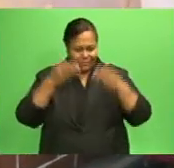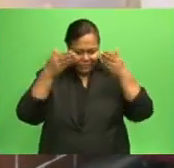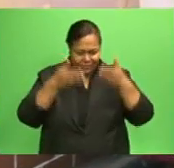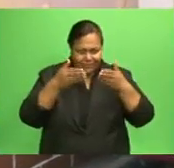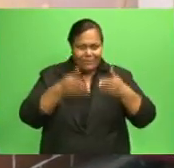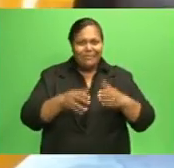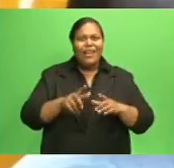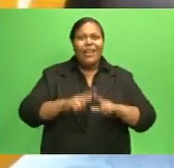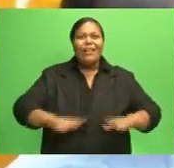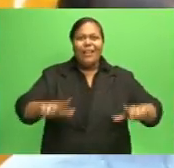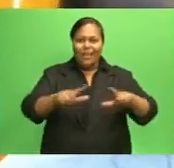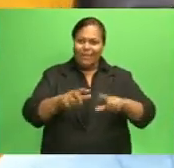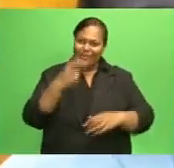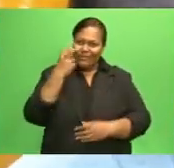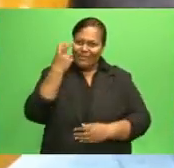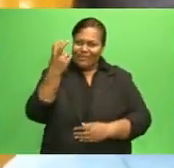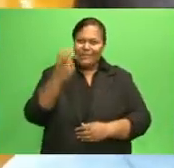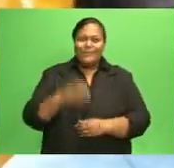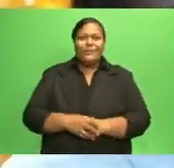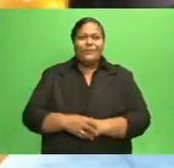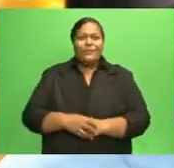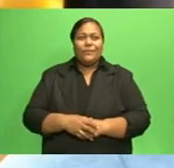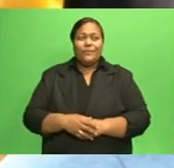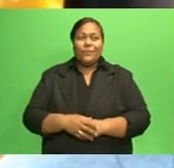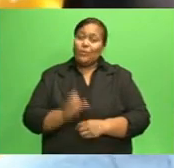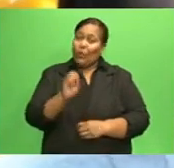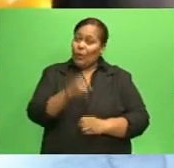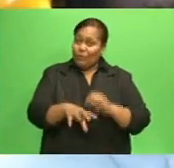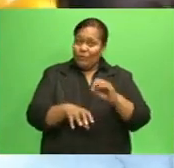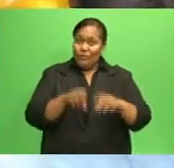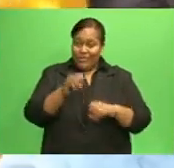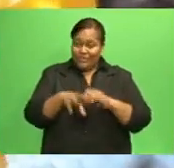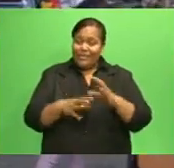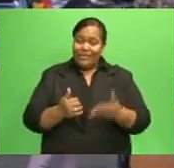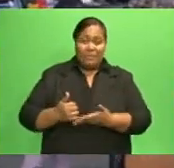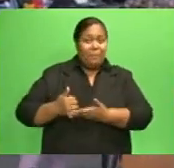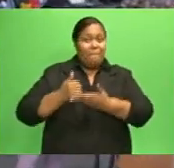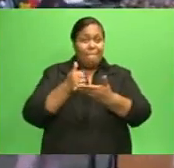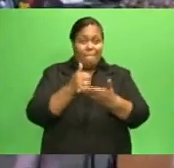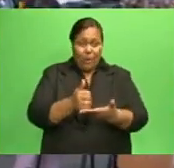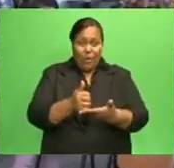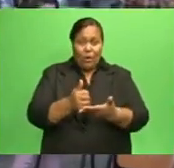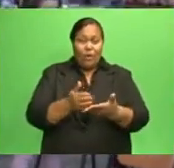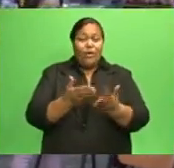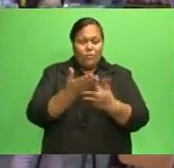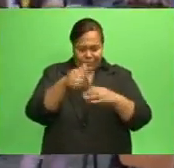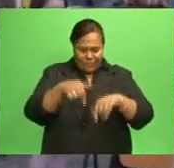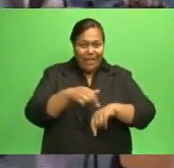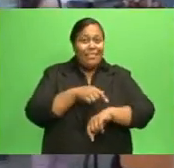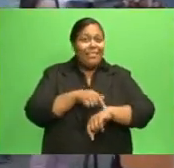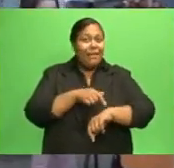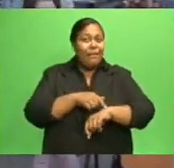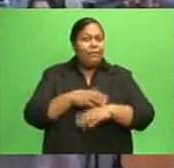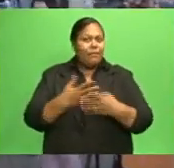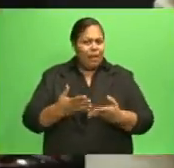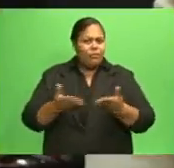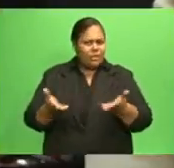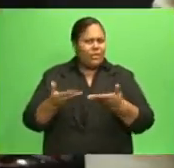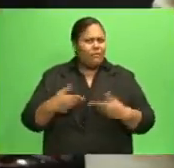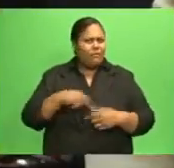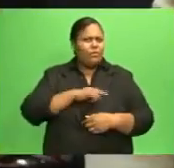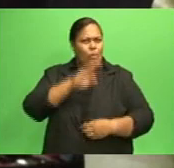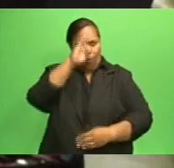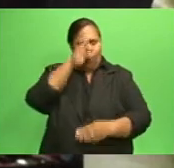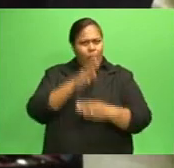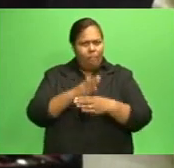domestic tourism. Contribution, ladies and gentlemen, and support, especially during this time, gives hope and reassurance to